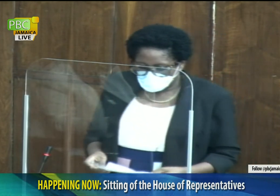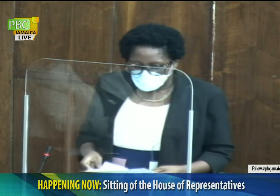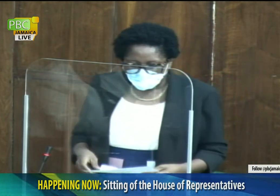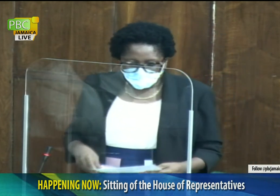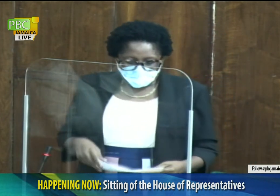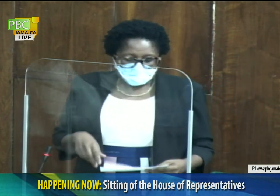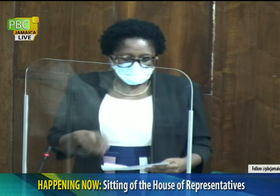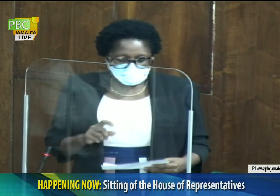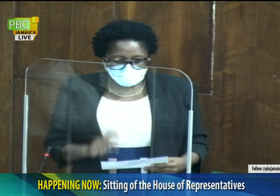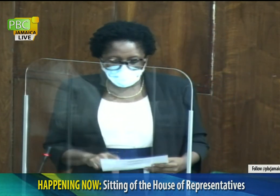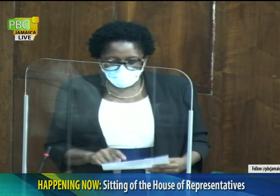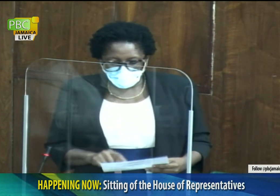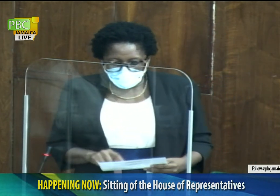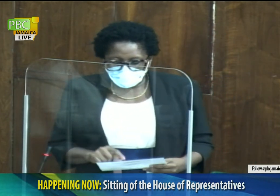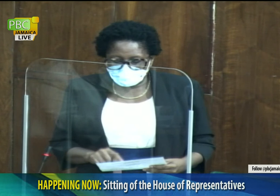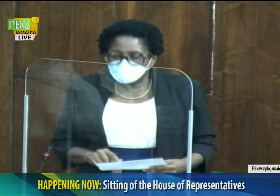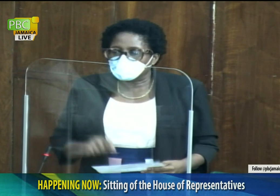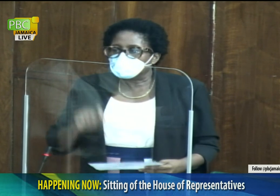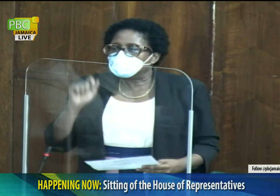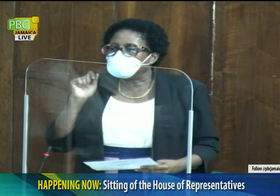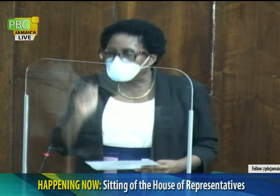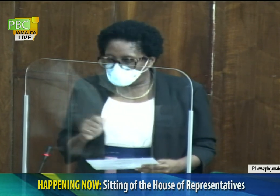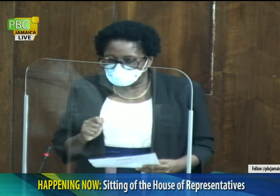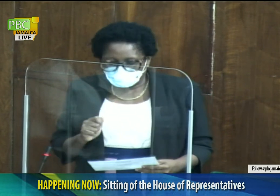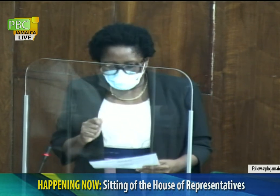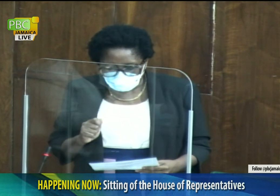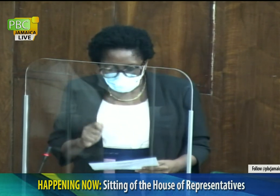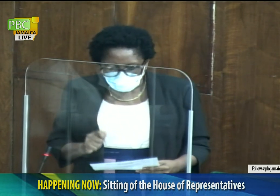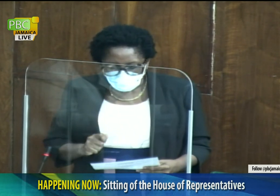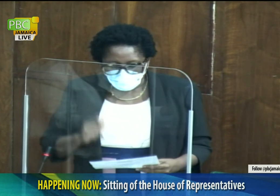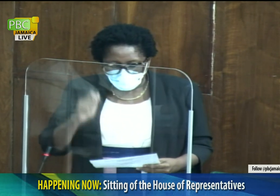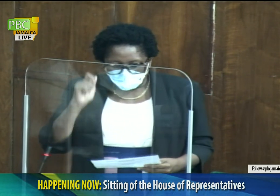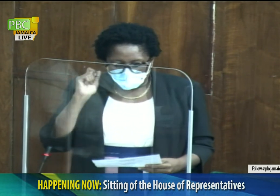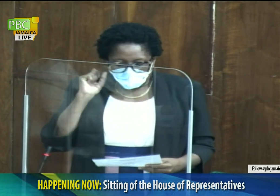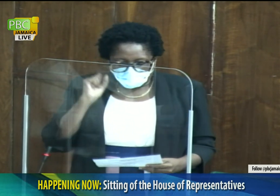that the second one is our own pep